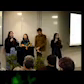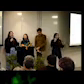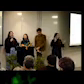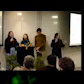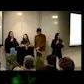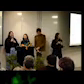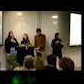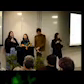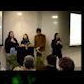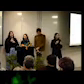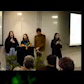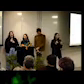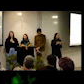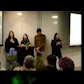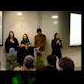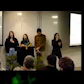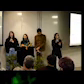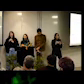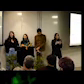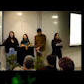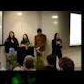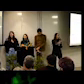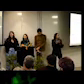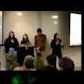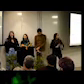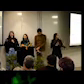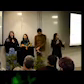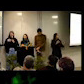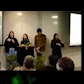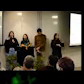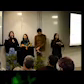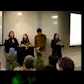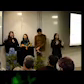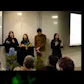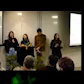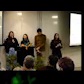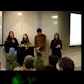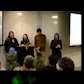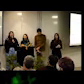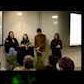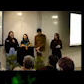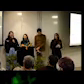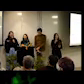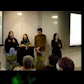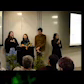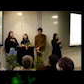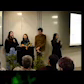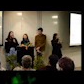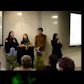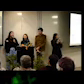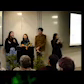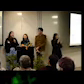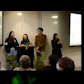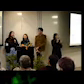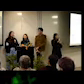anxiety struggles later on. You know, it can't always help everyone. Same thing with a lot of people develop or to see the signs of ADHD